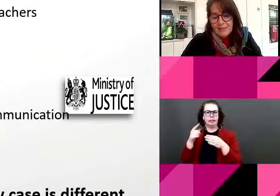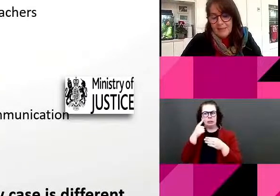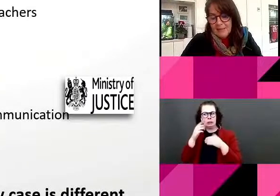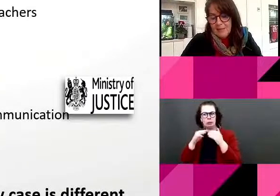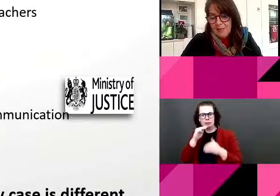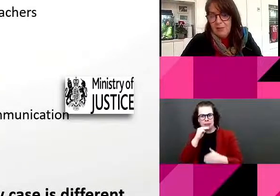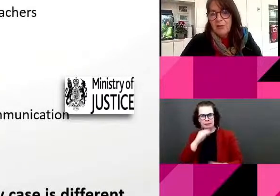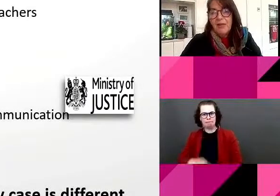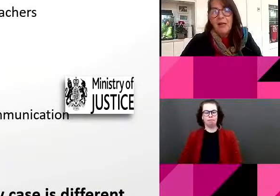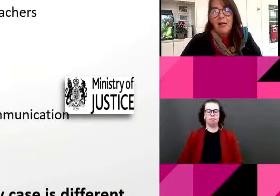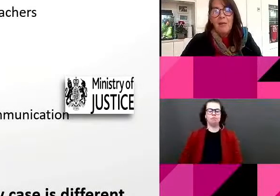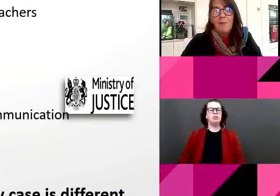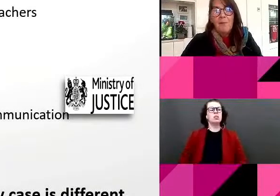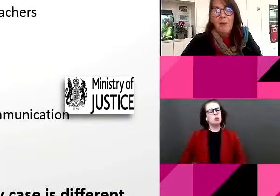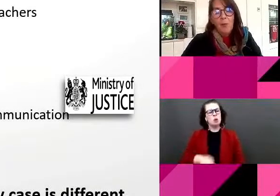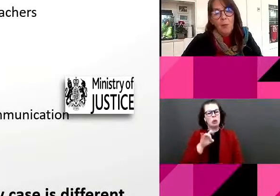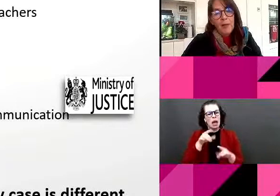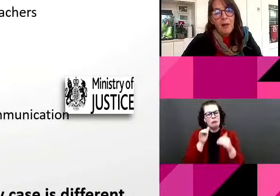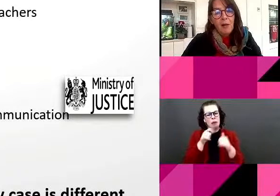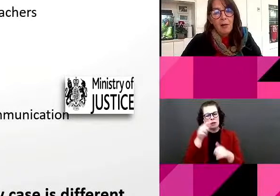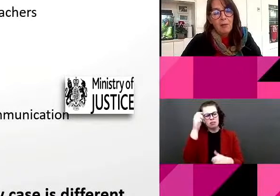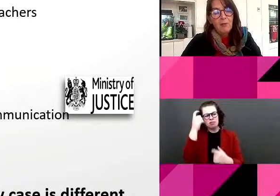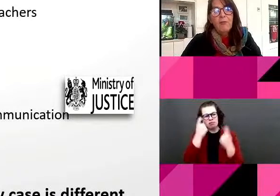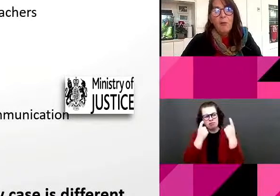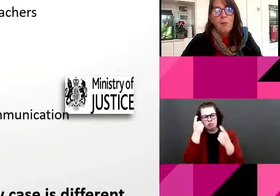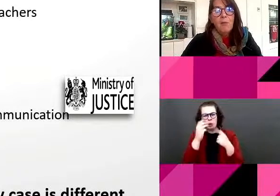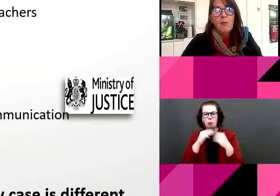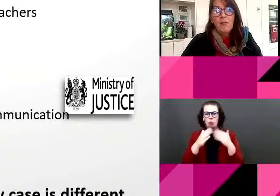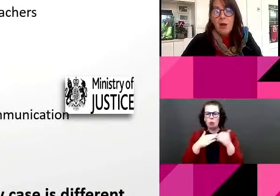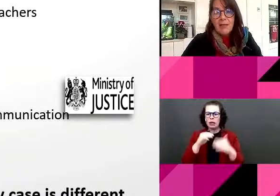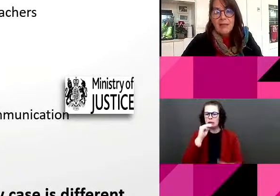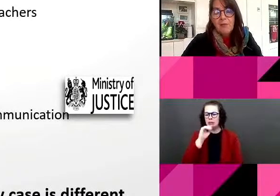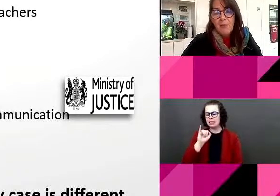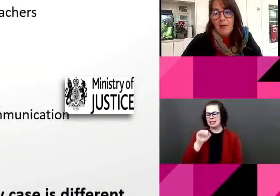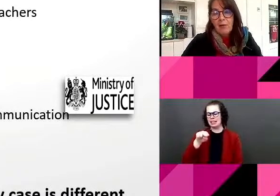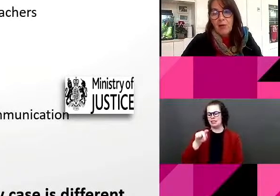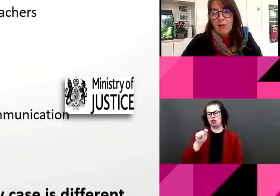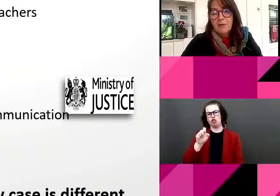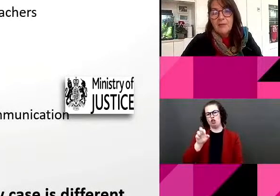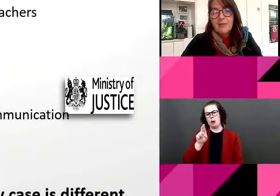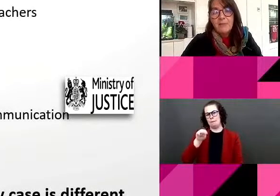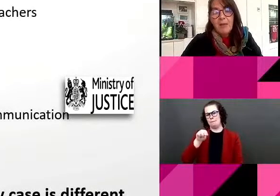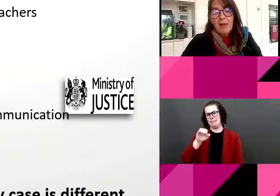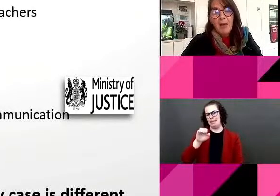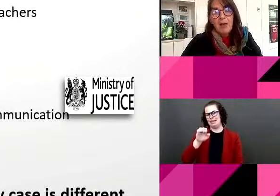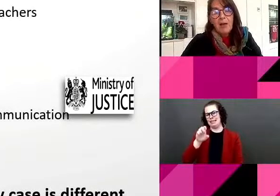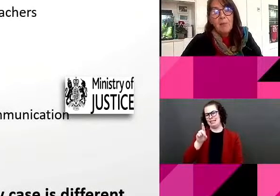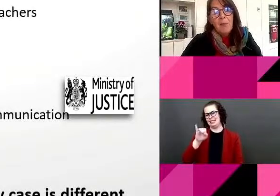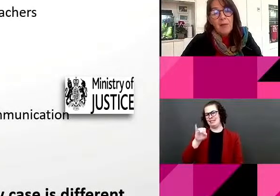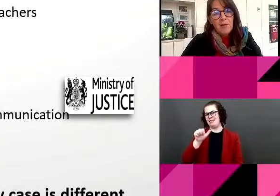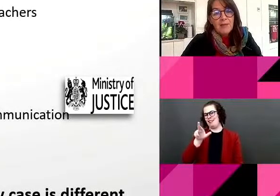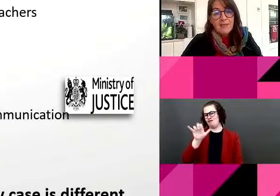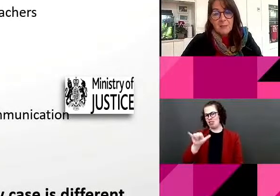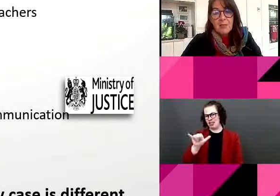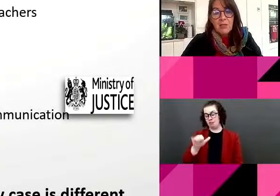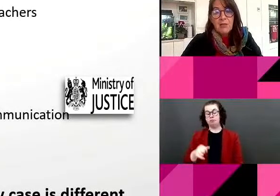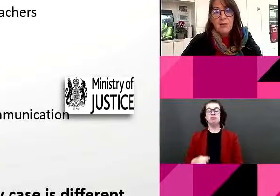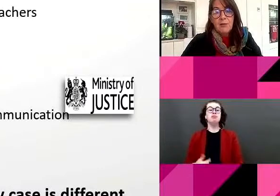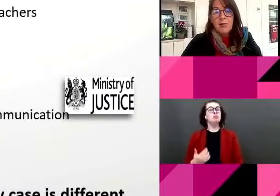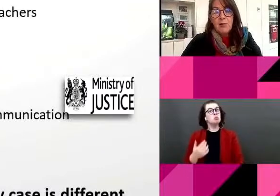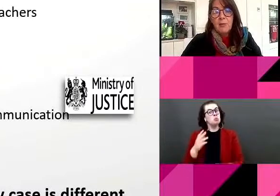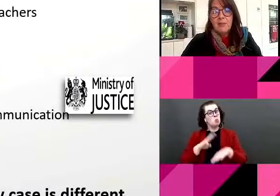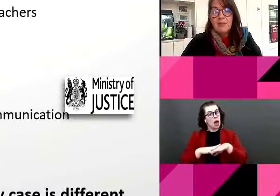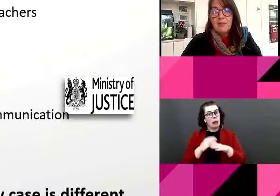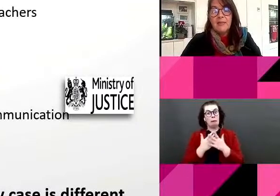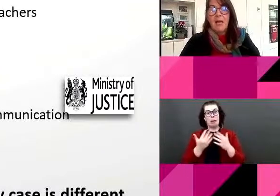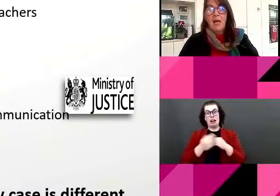What is an intermediary? We are from a variety of backgrounds. Many of us are speech and